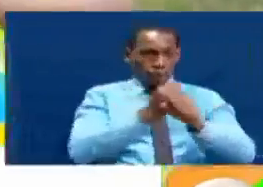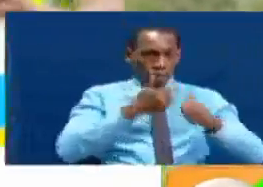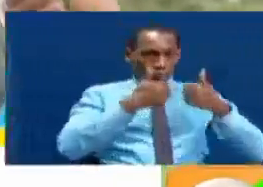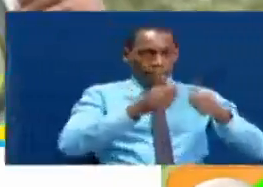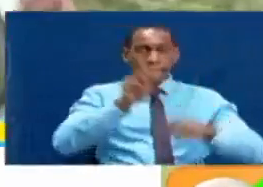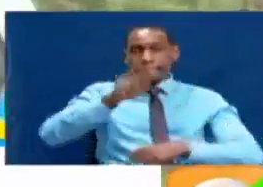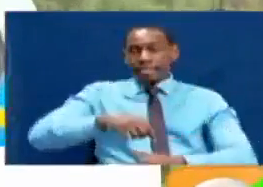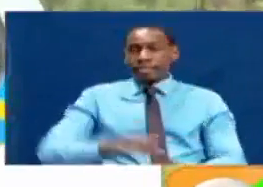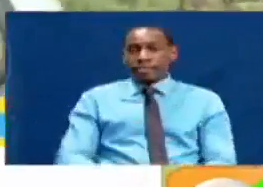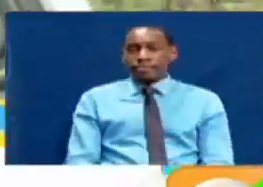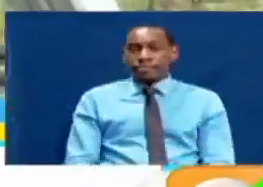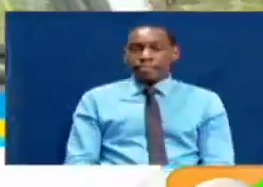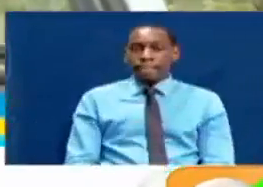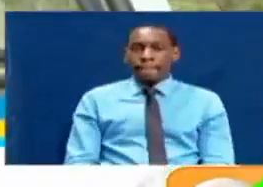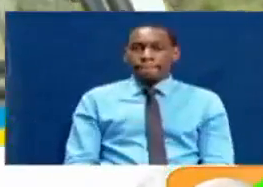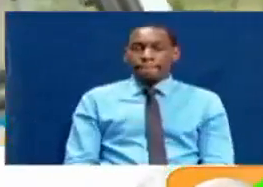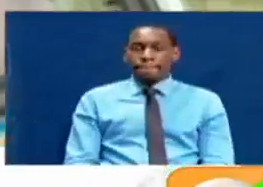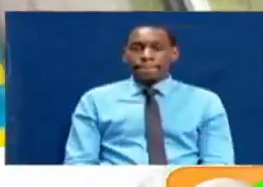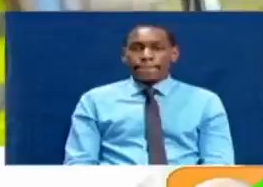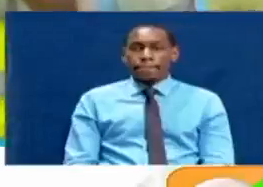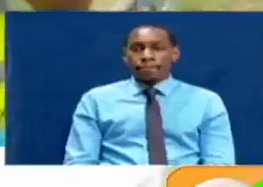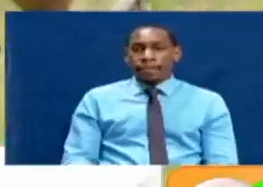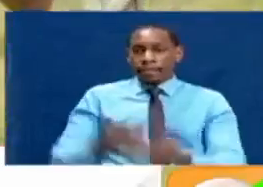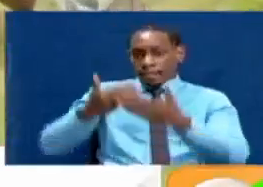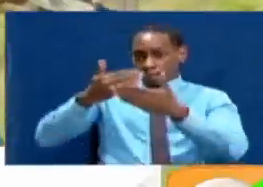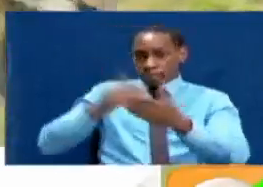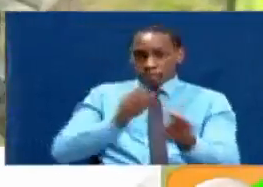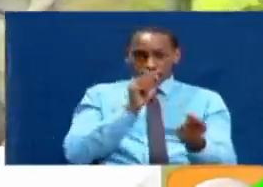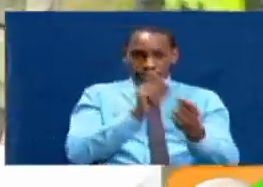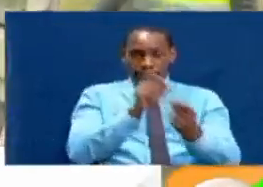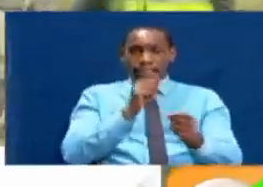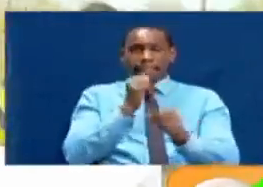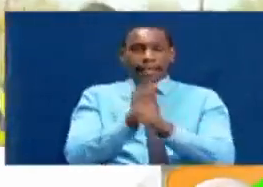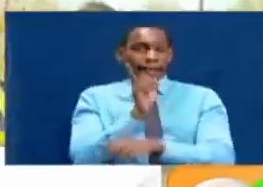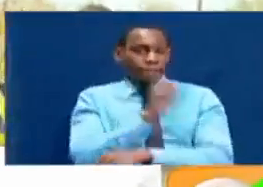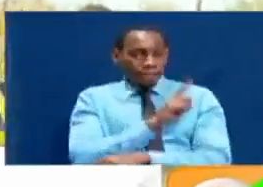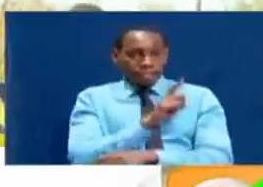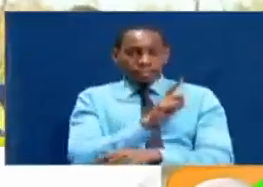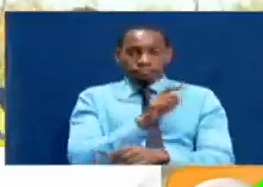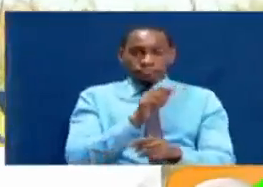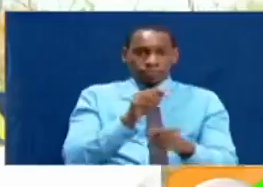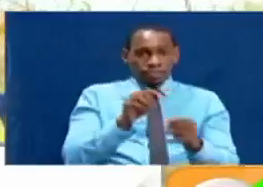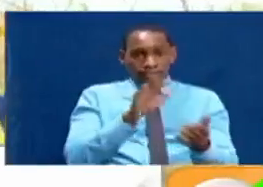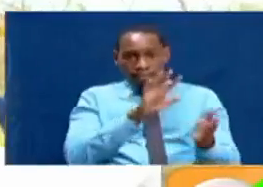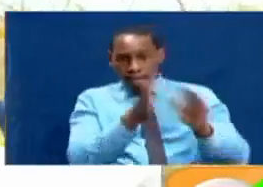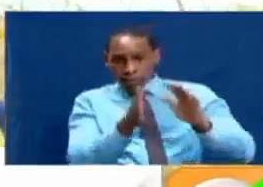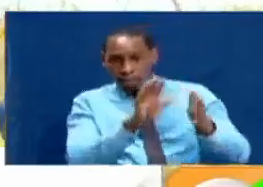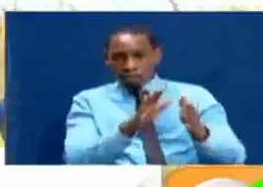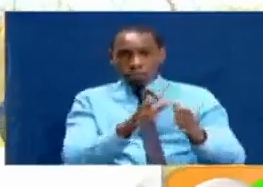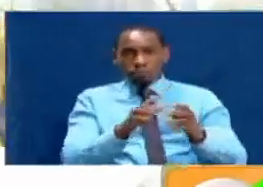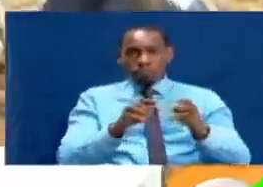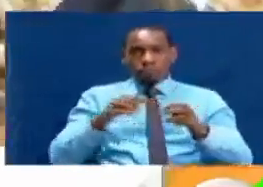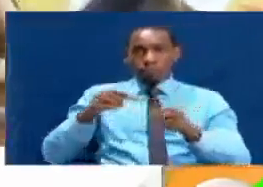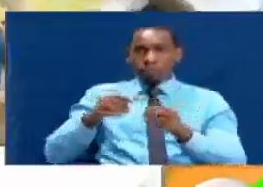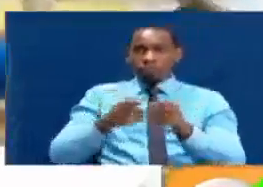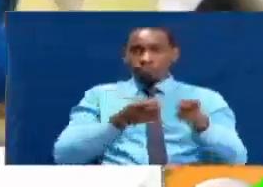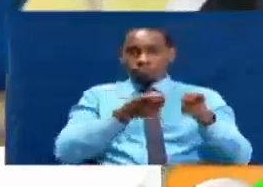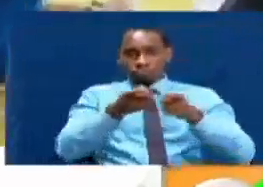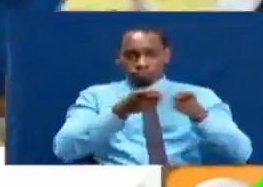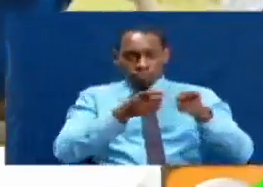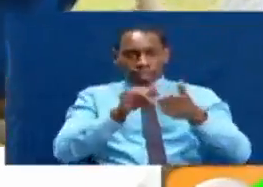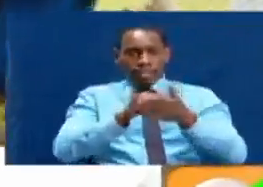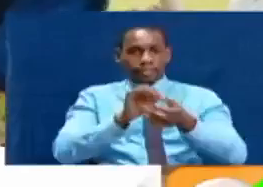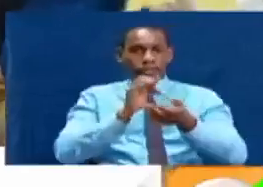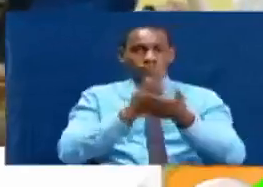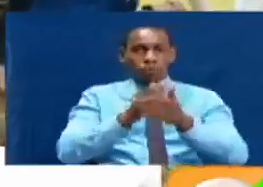done. In a vehicle. A preliminary test is conducted to test the electrically controlled handline to